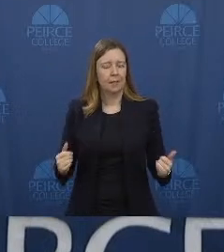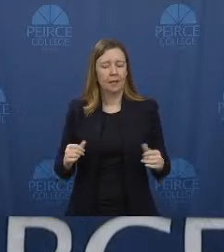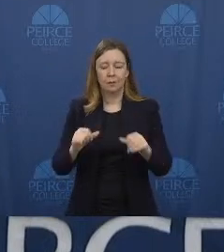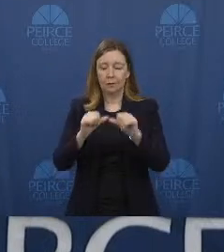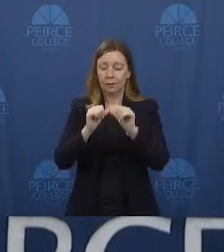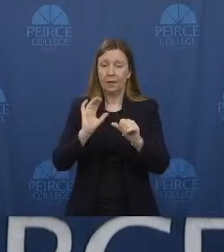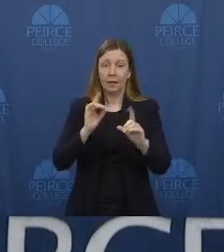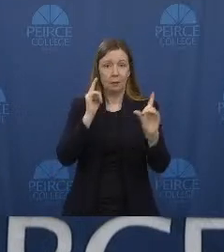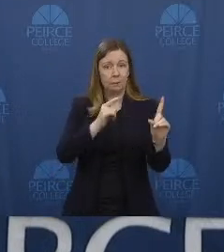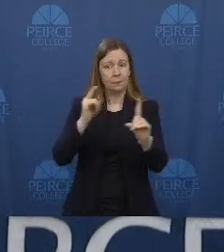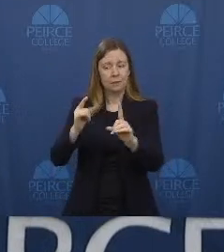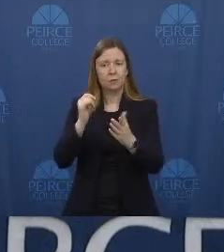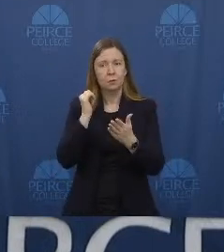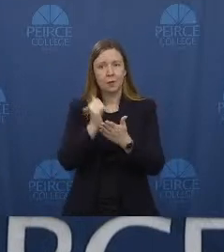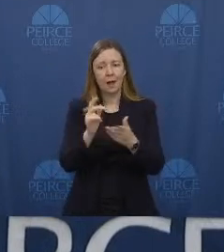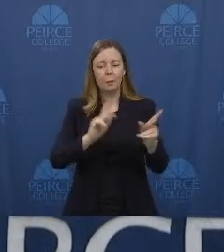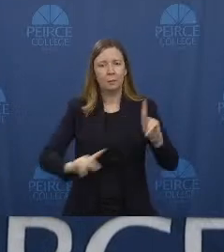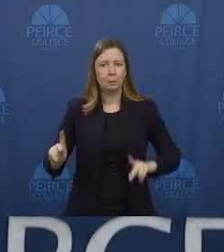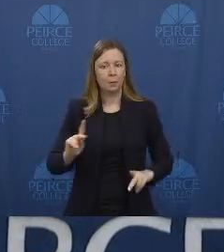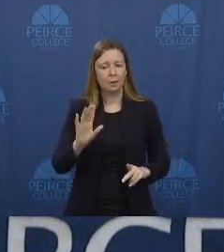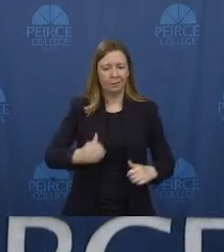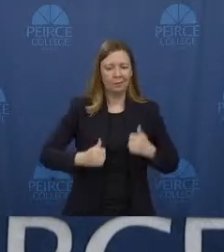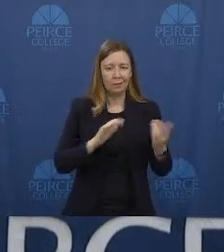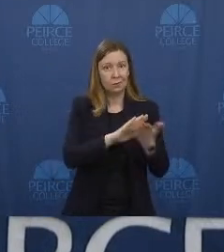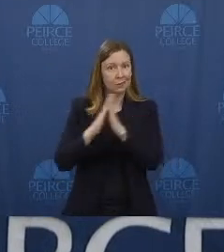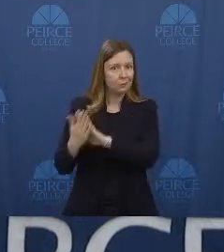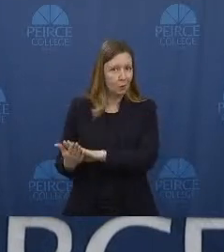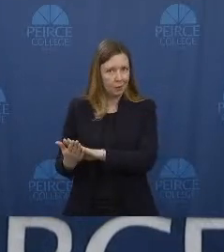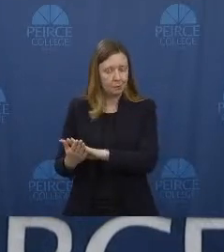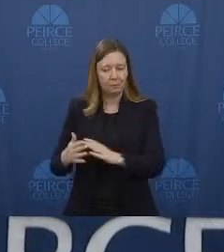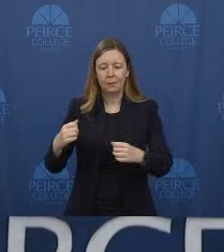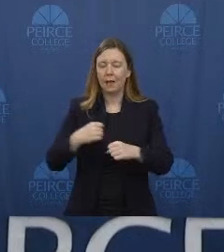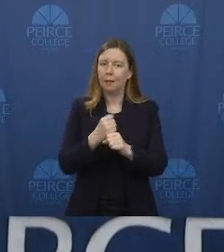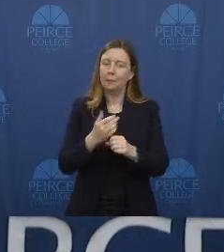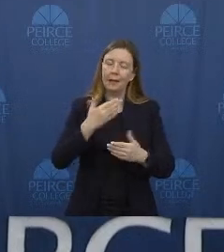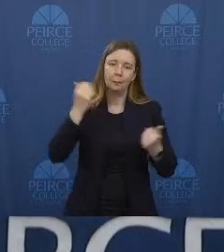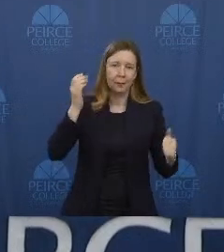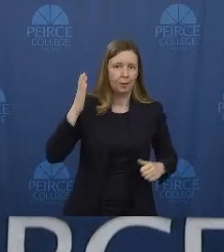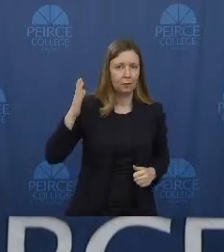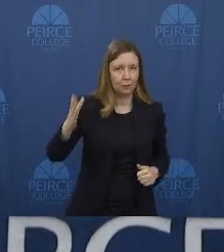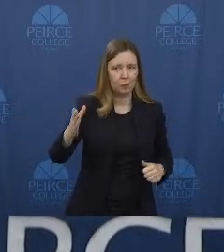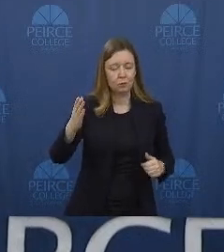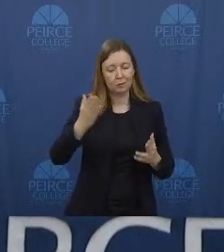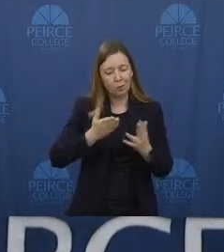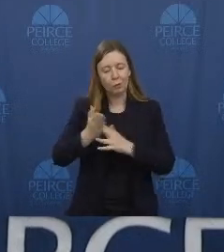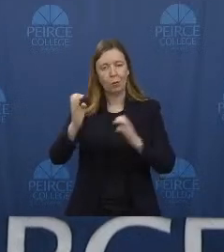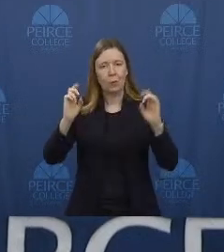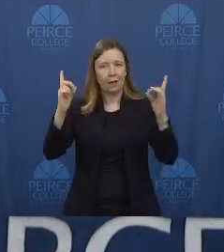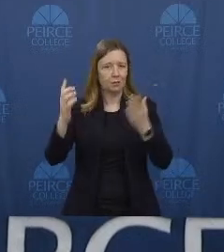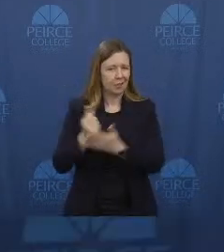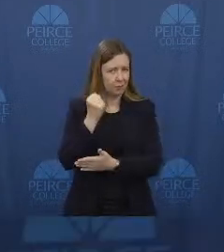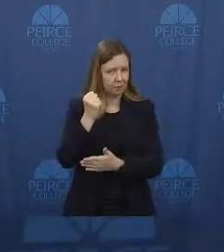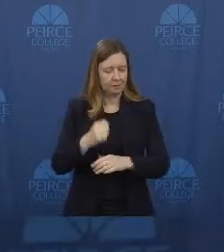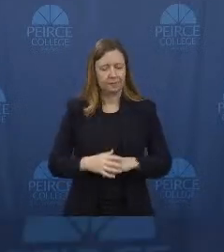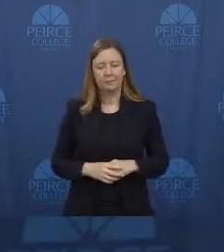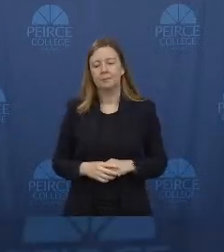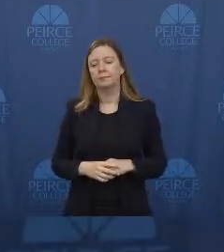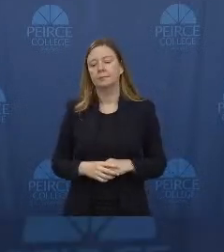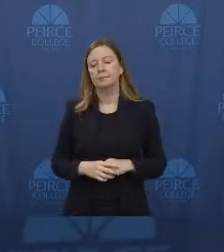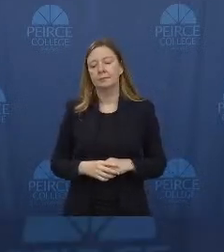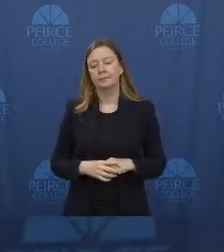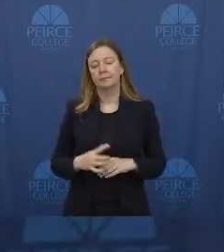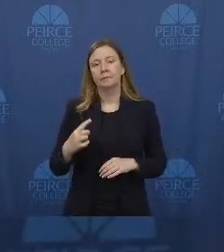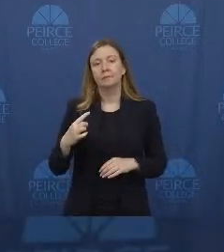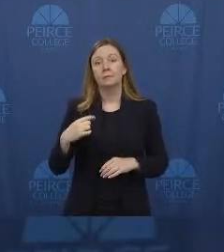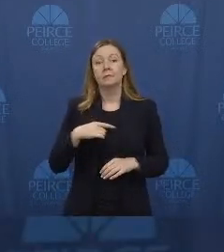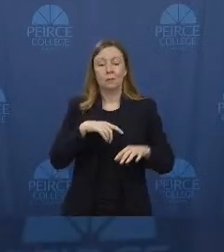to help people transform their lives and create a better future through education. We grieve